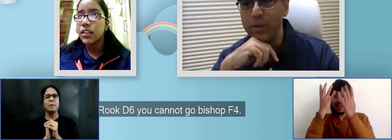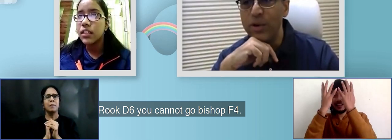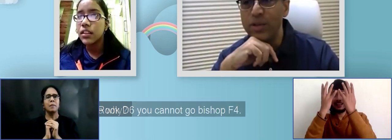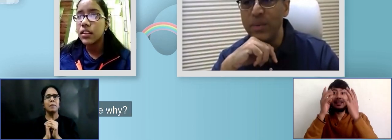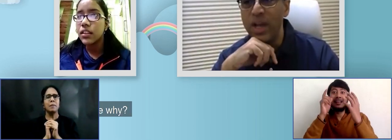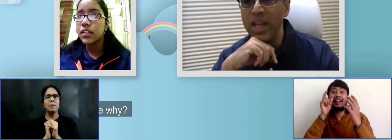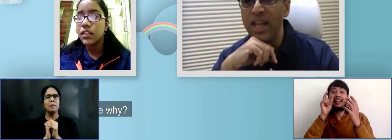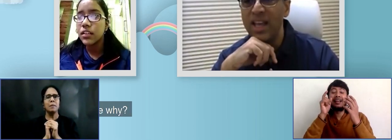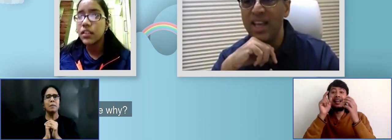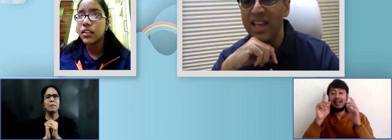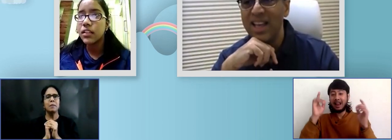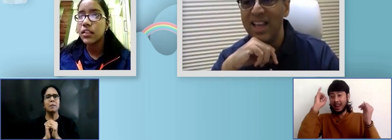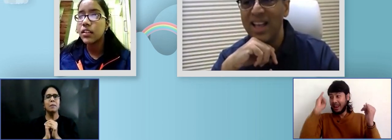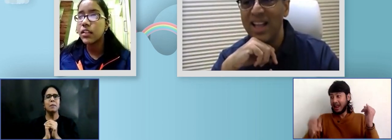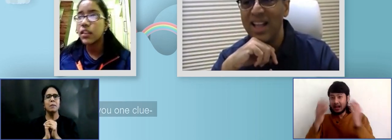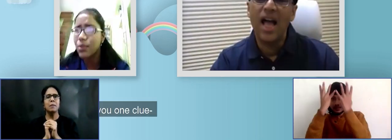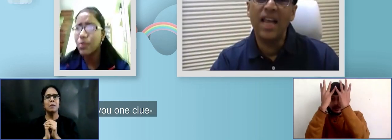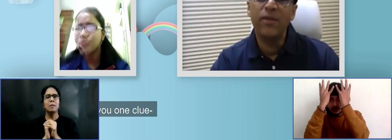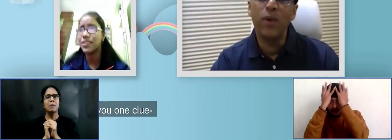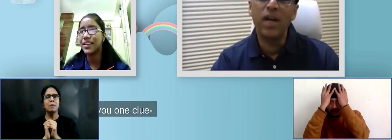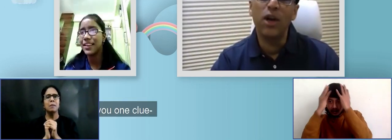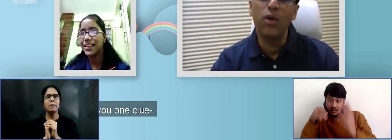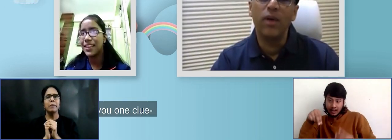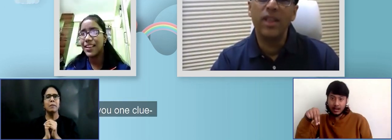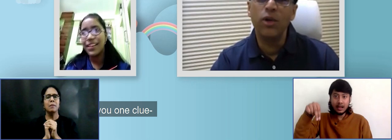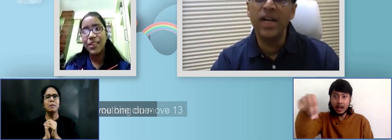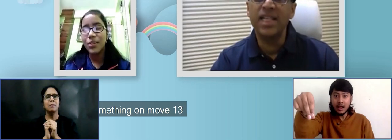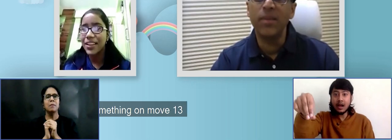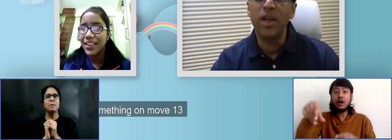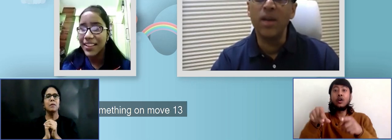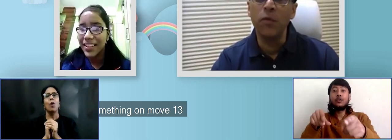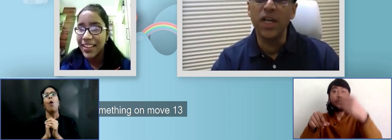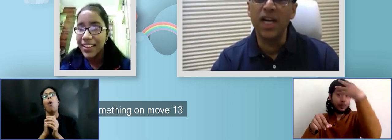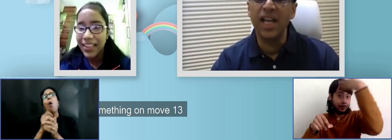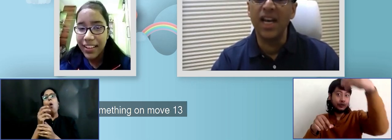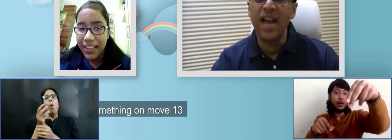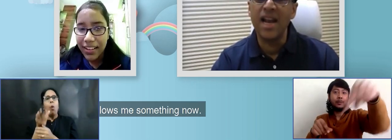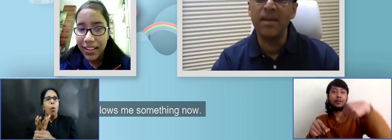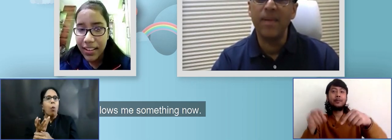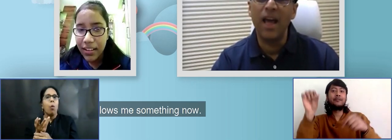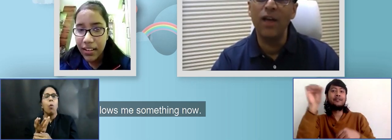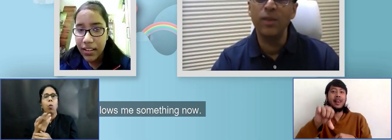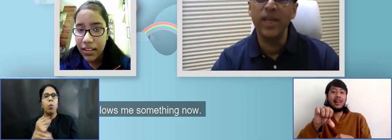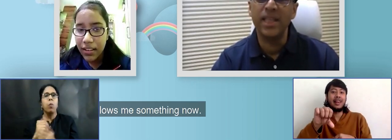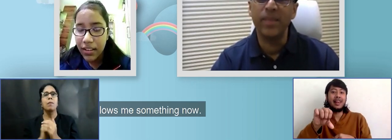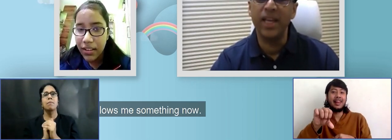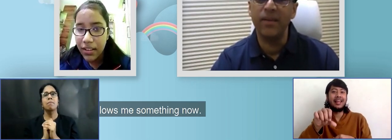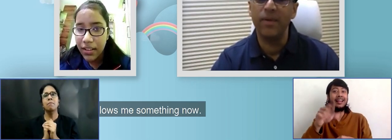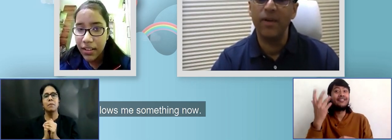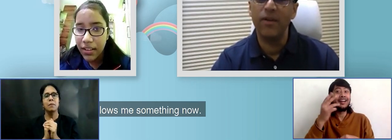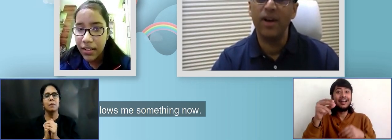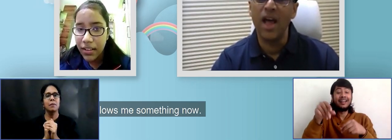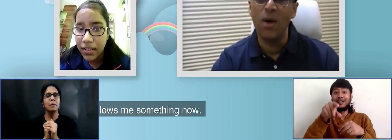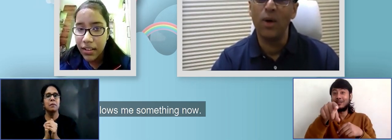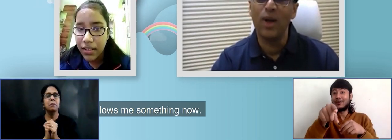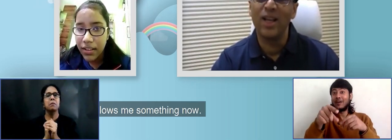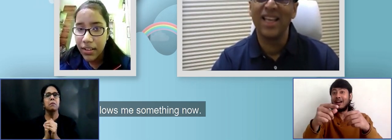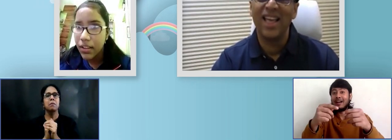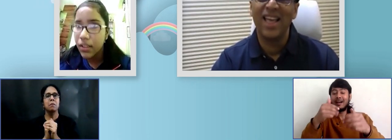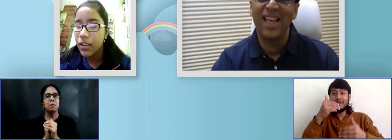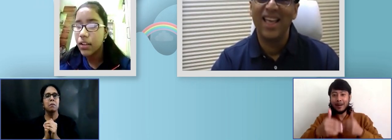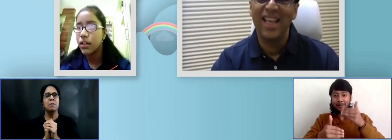play bishop f4. Do you see why? Oh. I'll give you one clue. You did something on move 13 and that allows me something